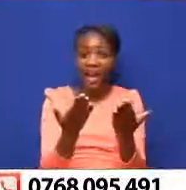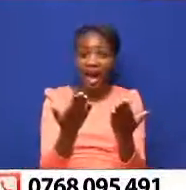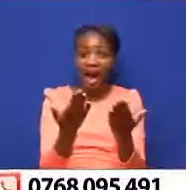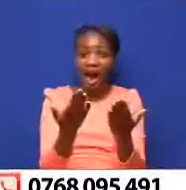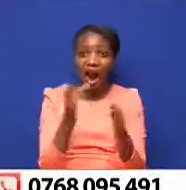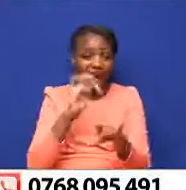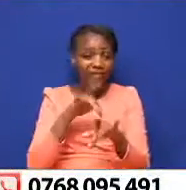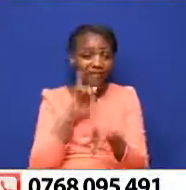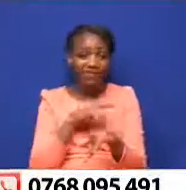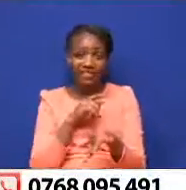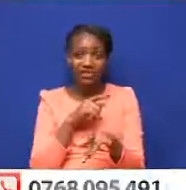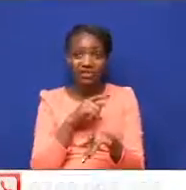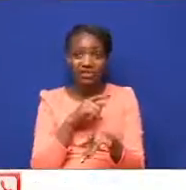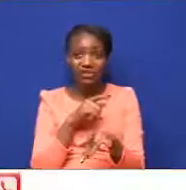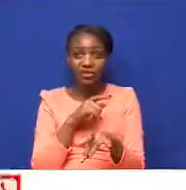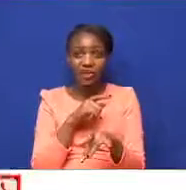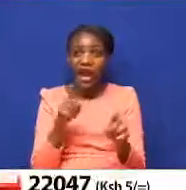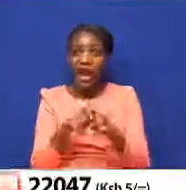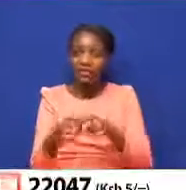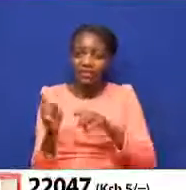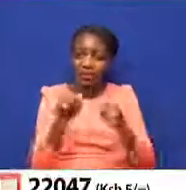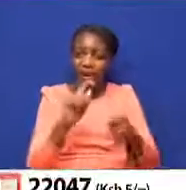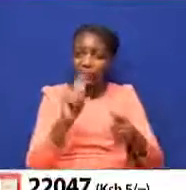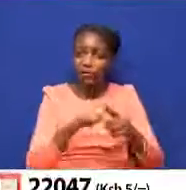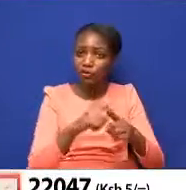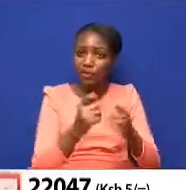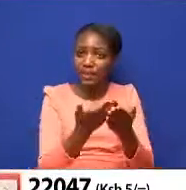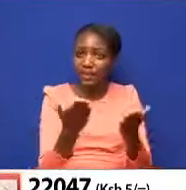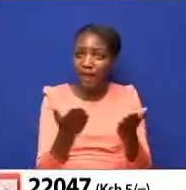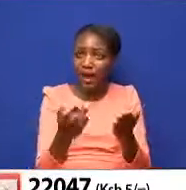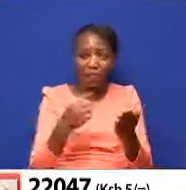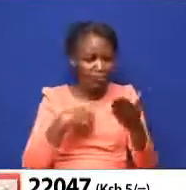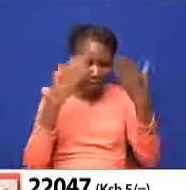been affected, coming to train here with, I don't know,